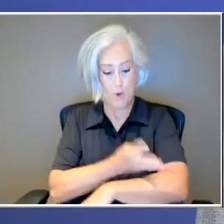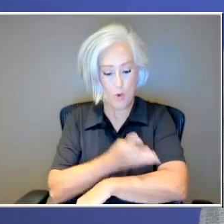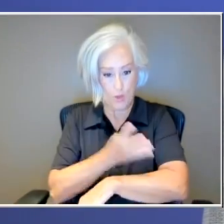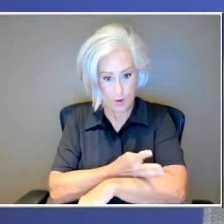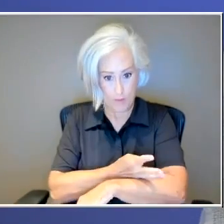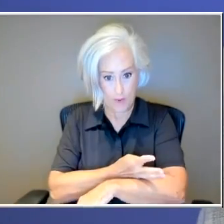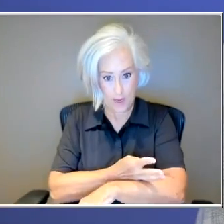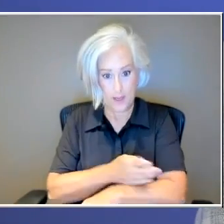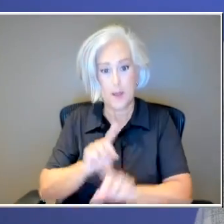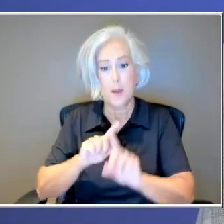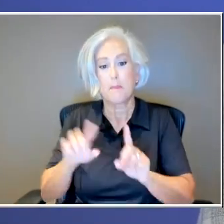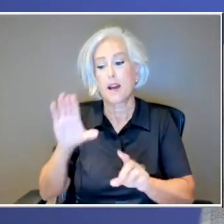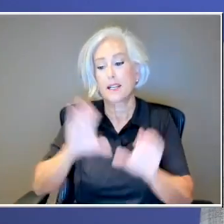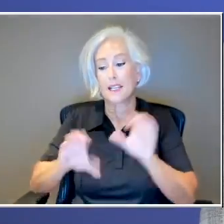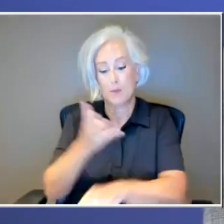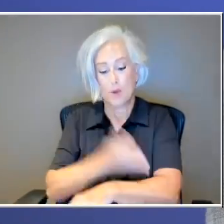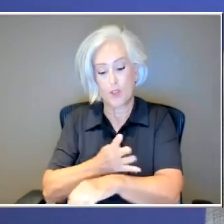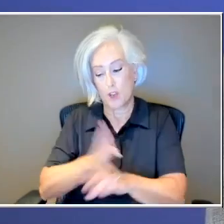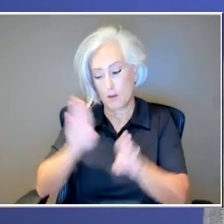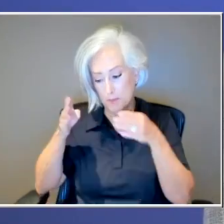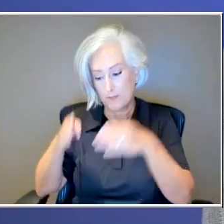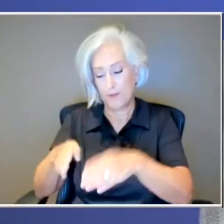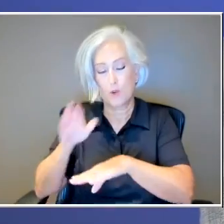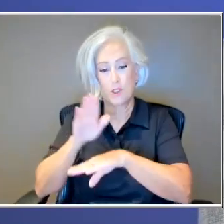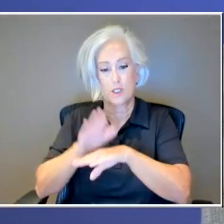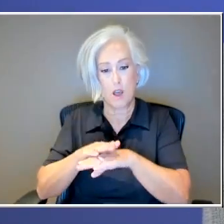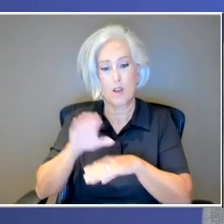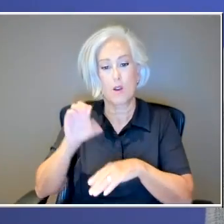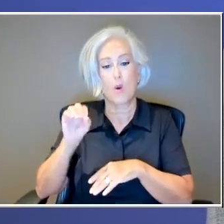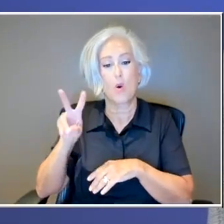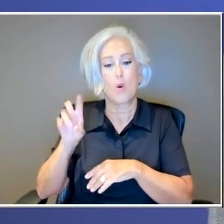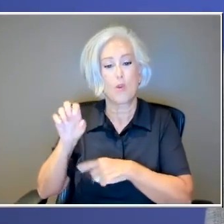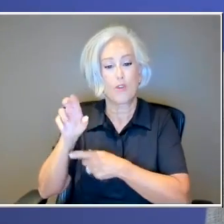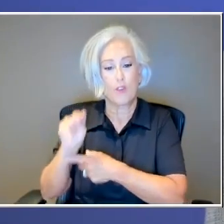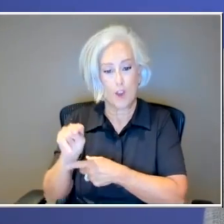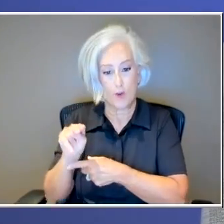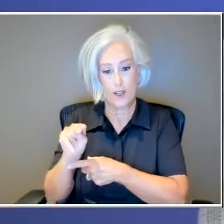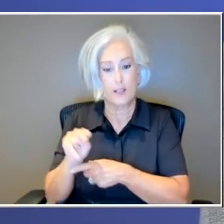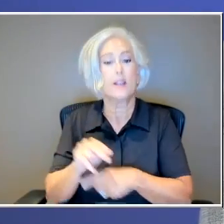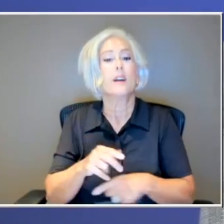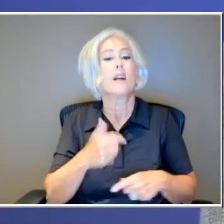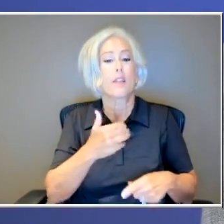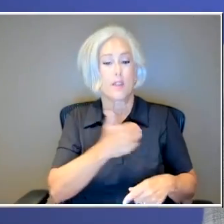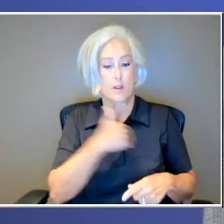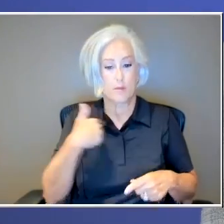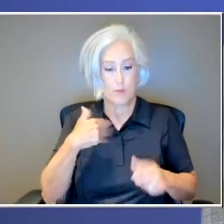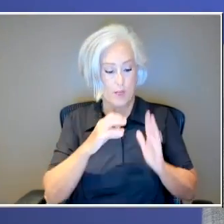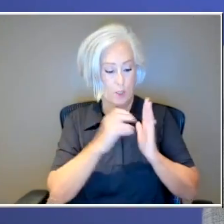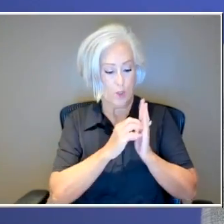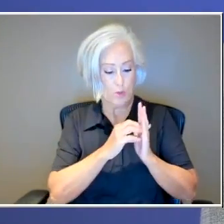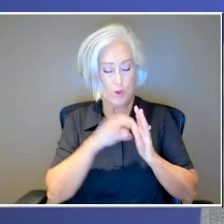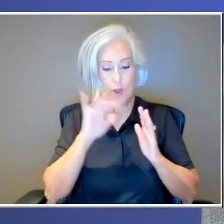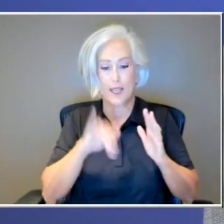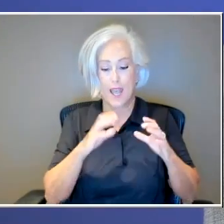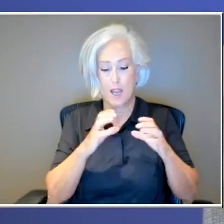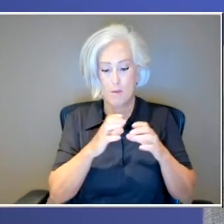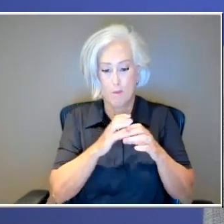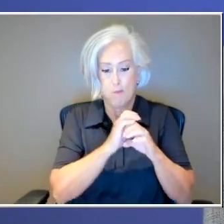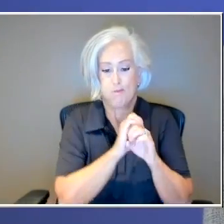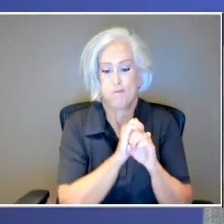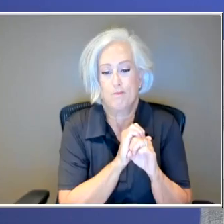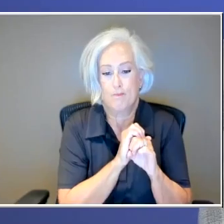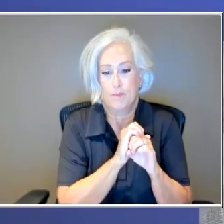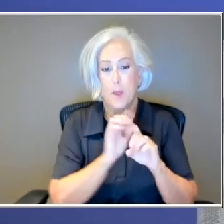my ovarian cancer. It could shrink my breast tumor also, which it did, but not enough that I could